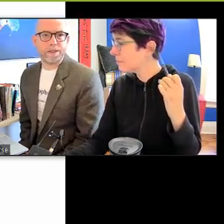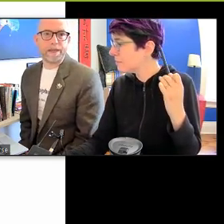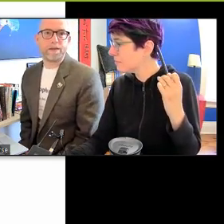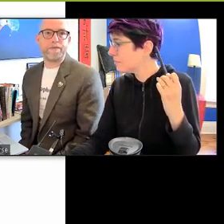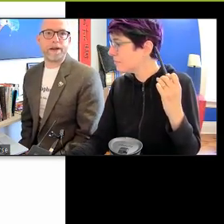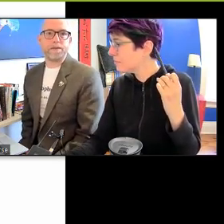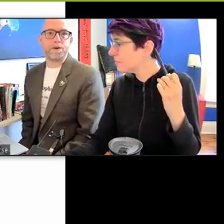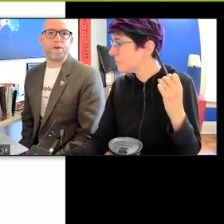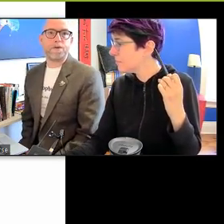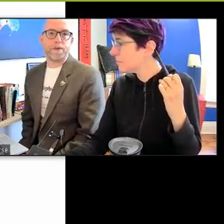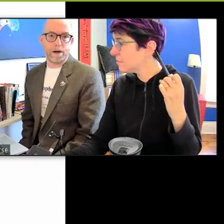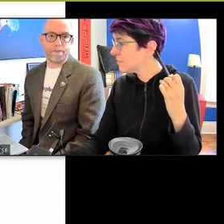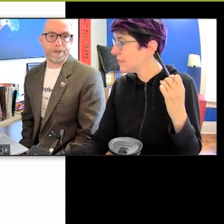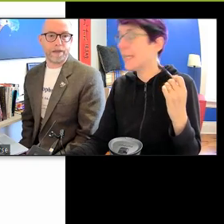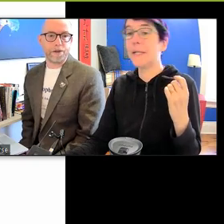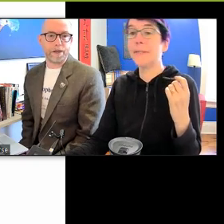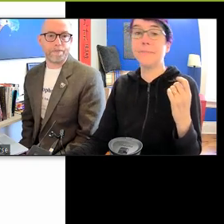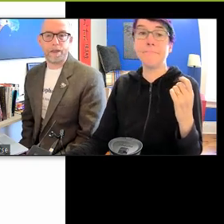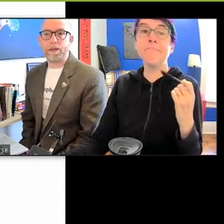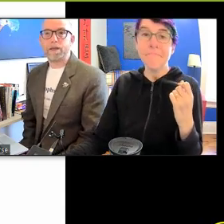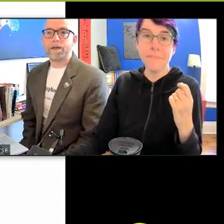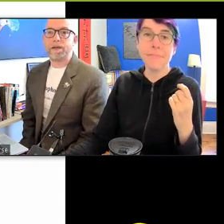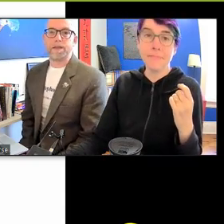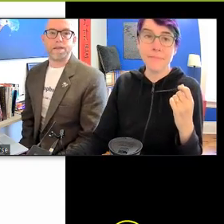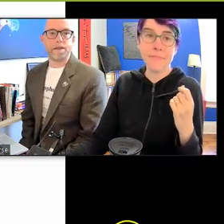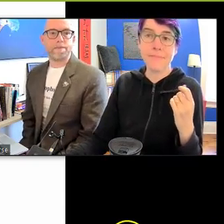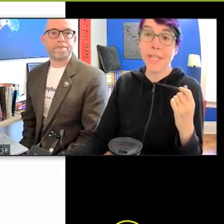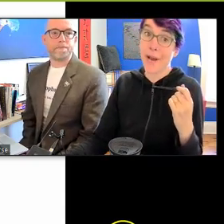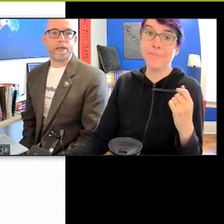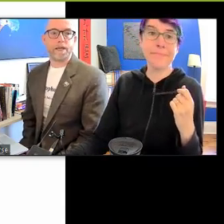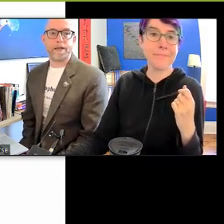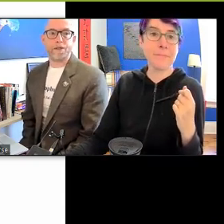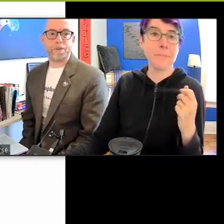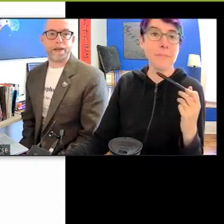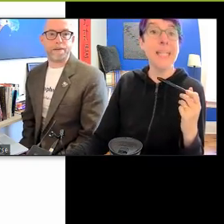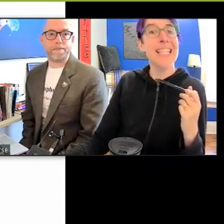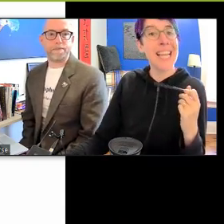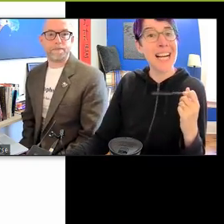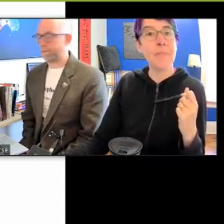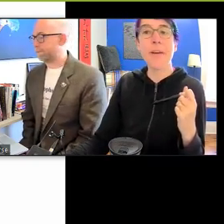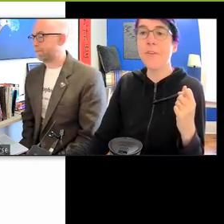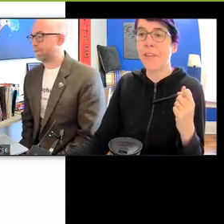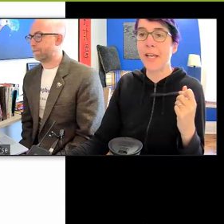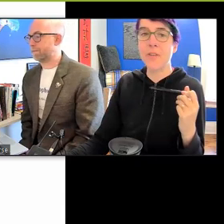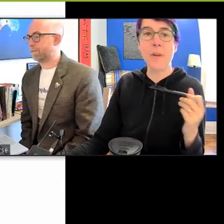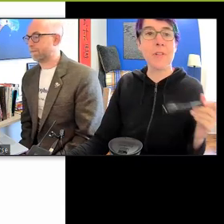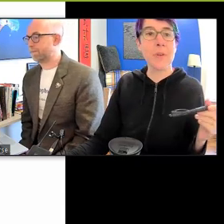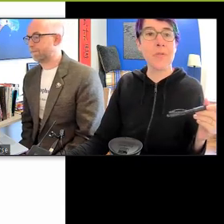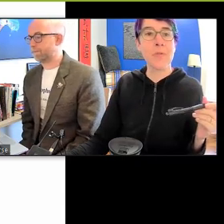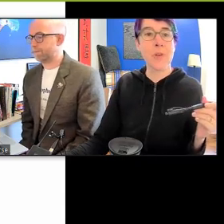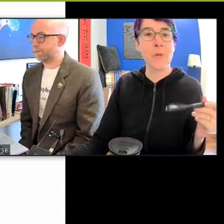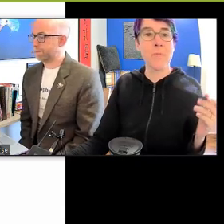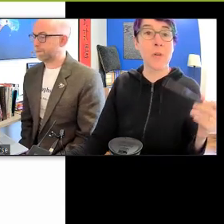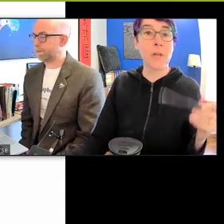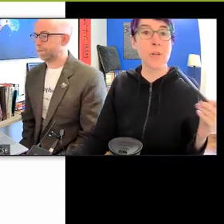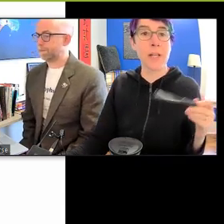Google is the best that we've found so far that can do it, because it needs to be there. Yeah. The other thing is, if you do it